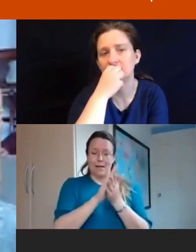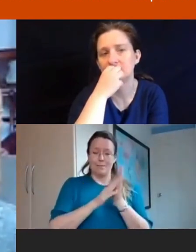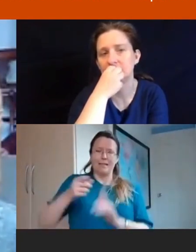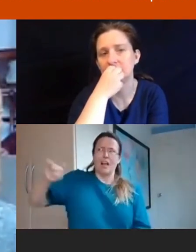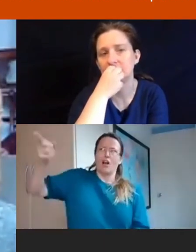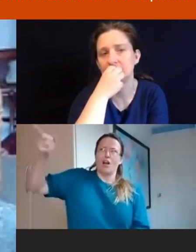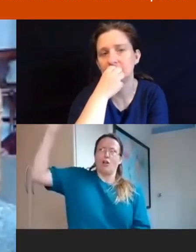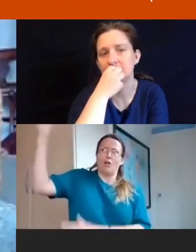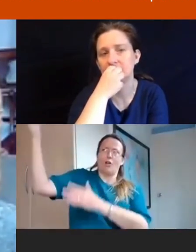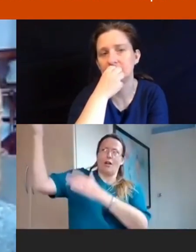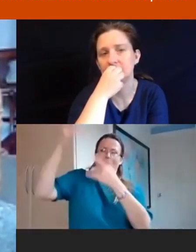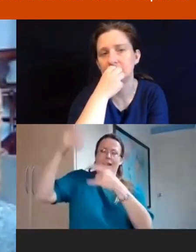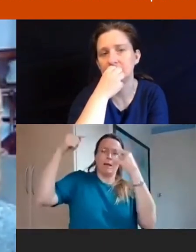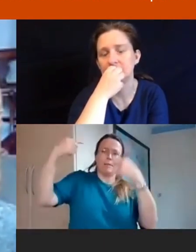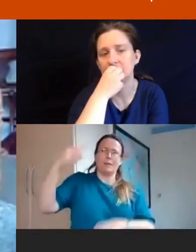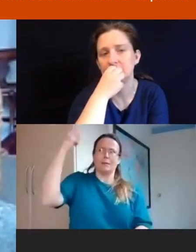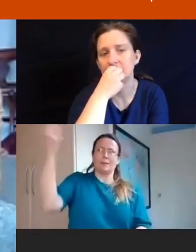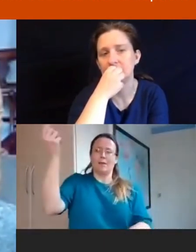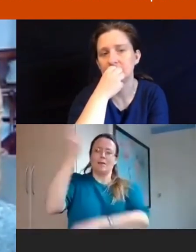God's self?